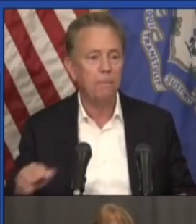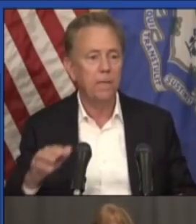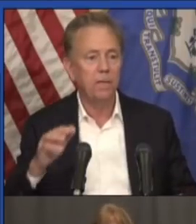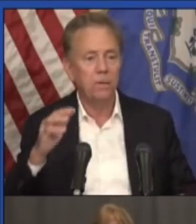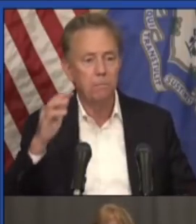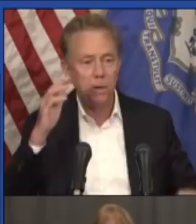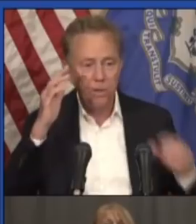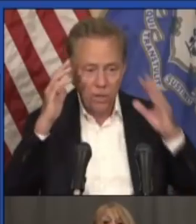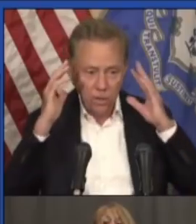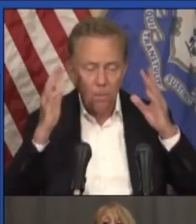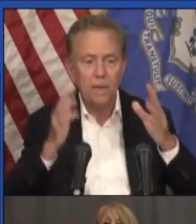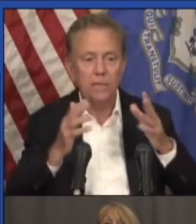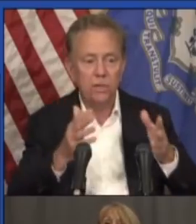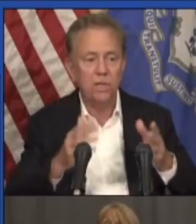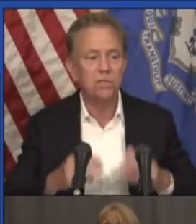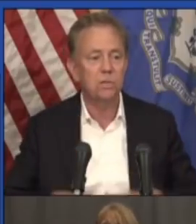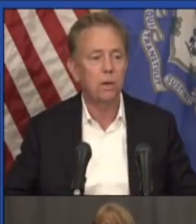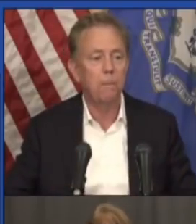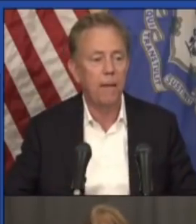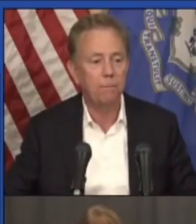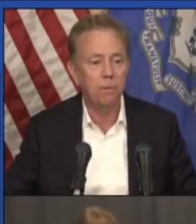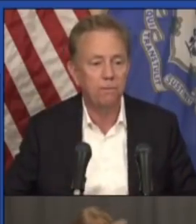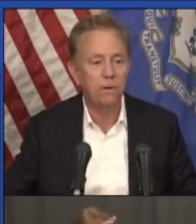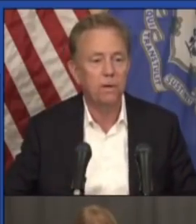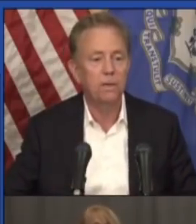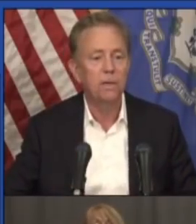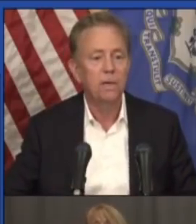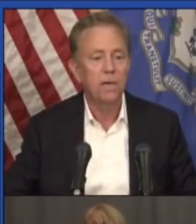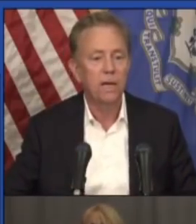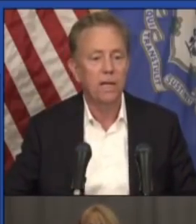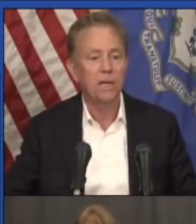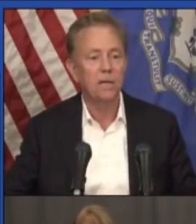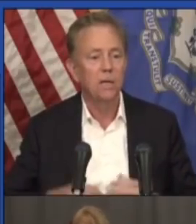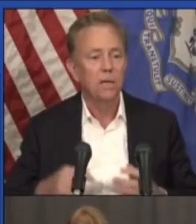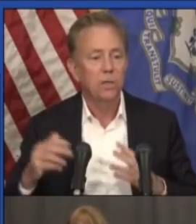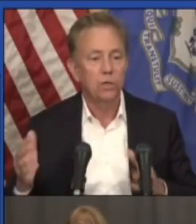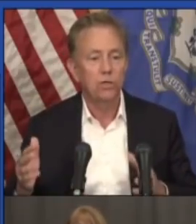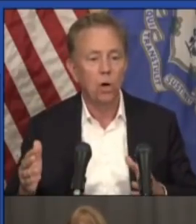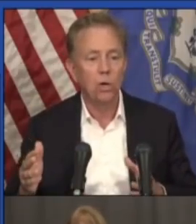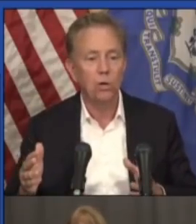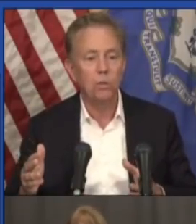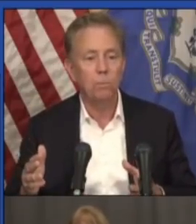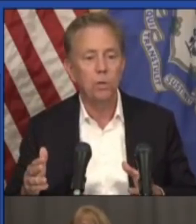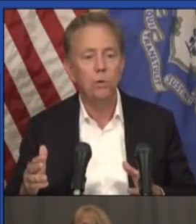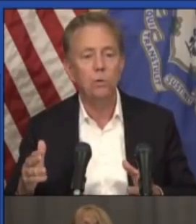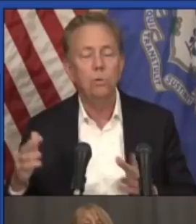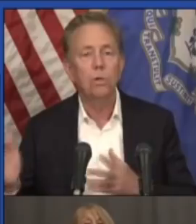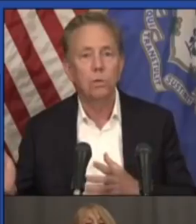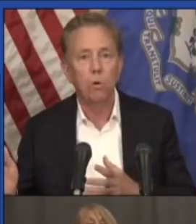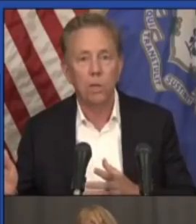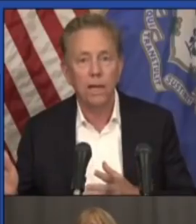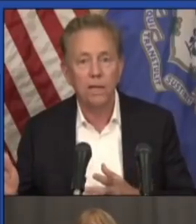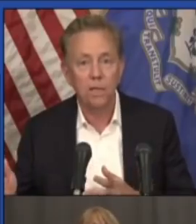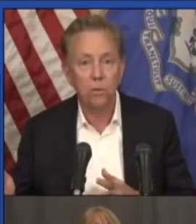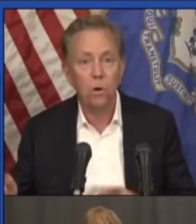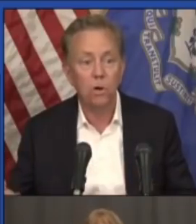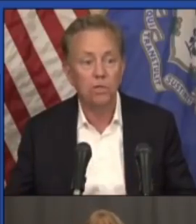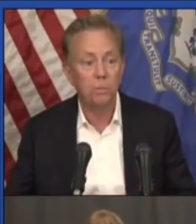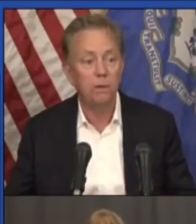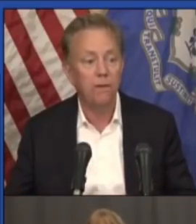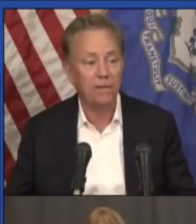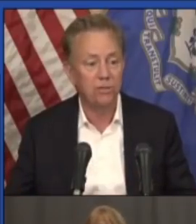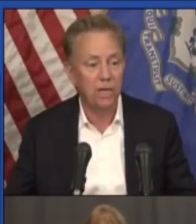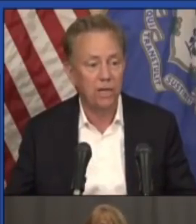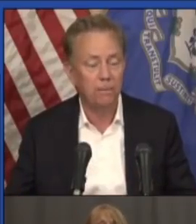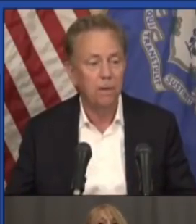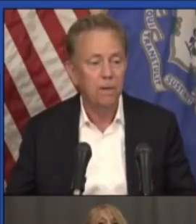that map and then compare it in your mind to this map of Connecticut. The darker the blue, the more likely you are to